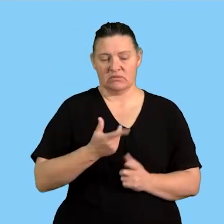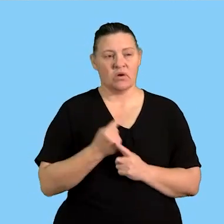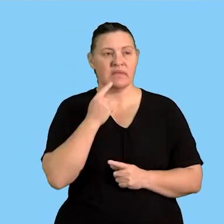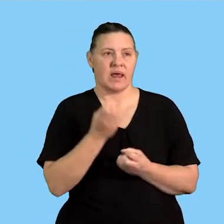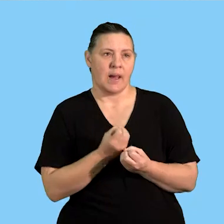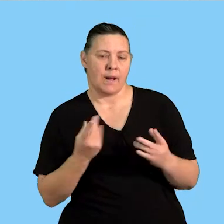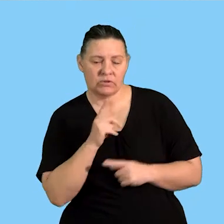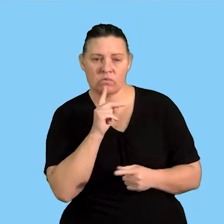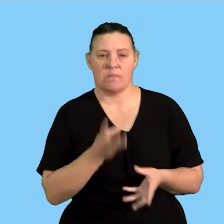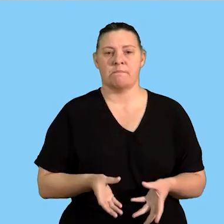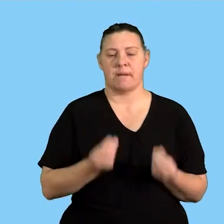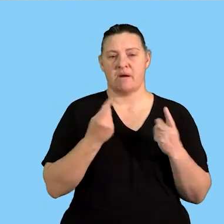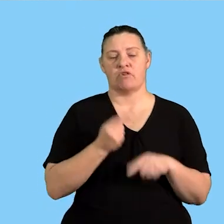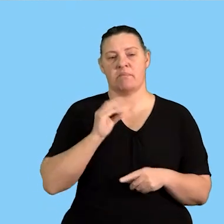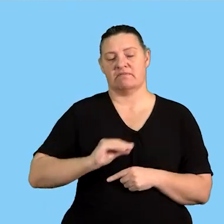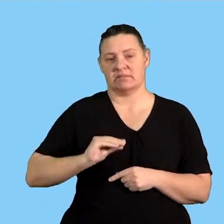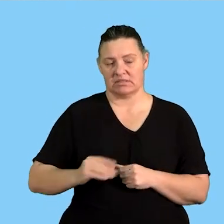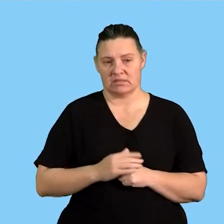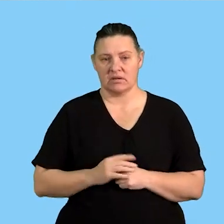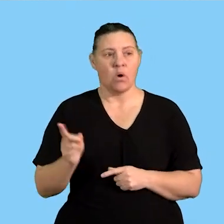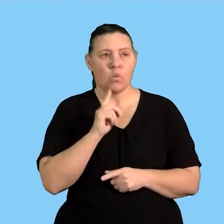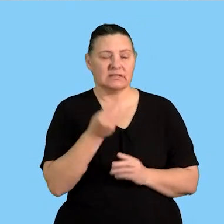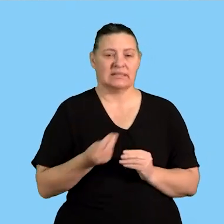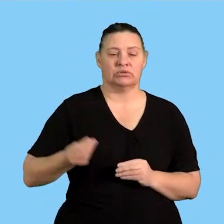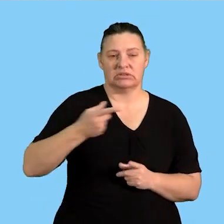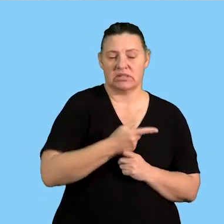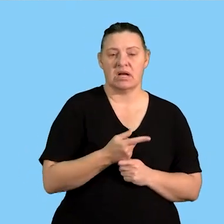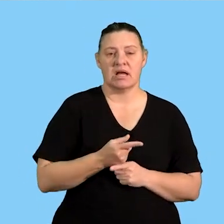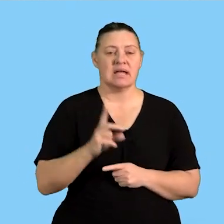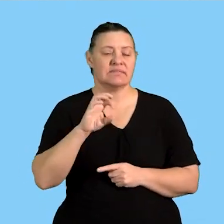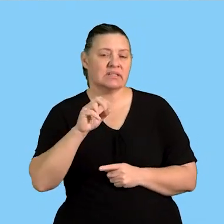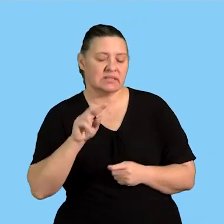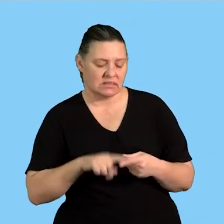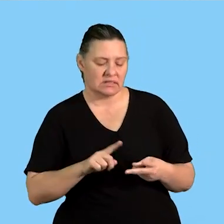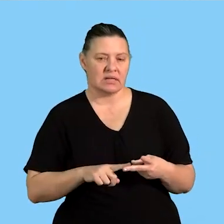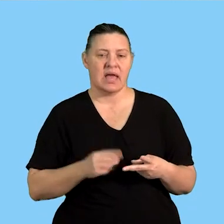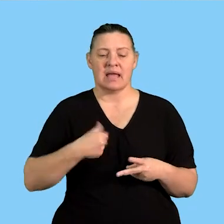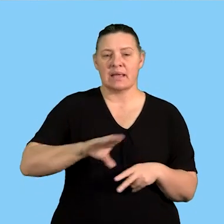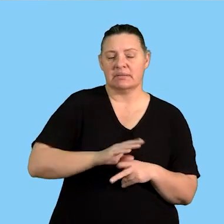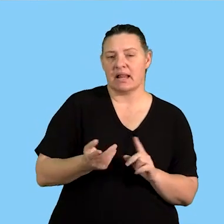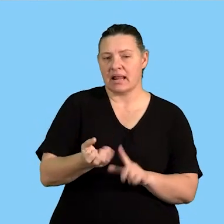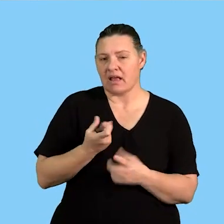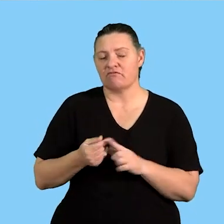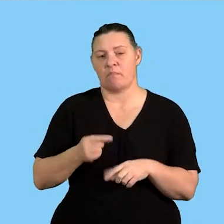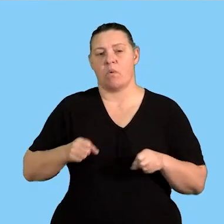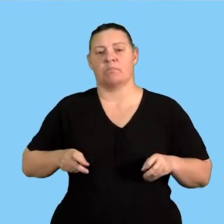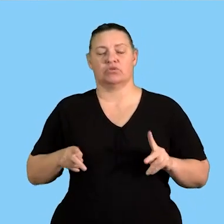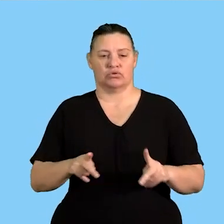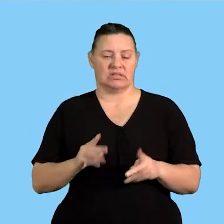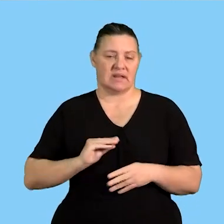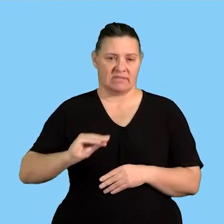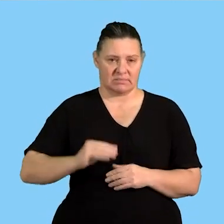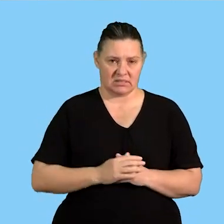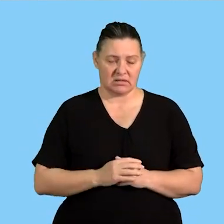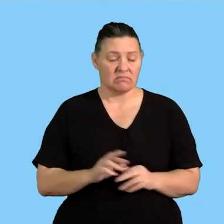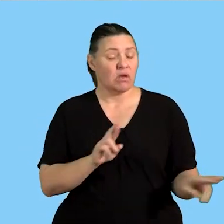much are you going to get from the investment? What is the interest? What is the dividend? What is the capital gain for that investment opportunity? So this